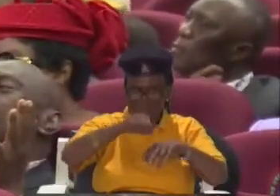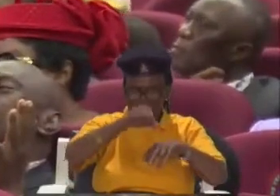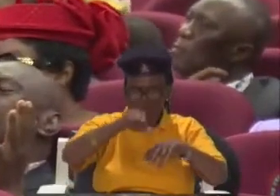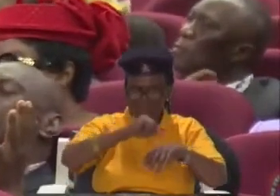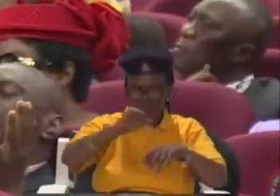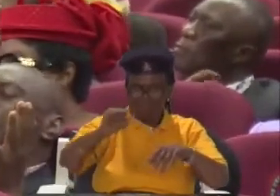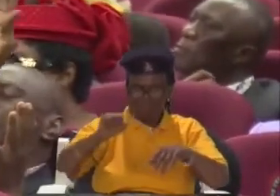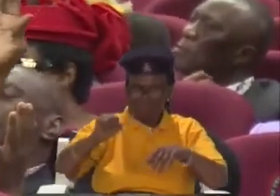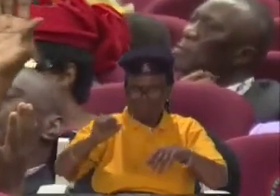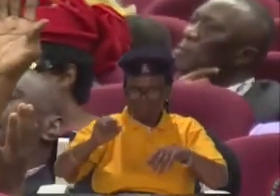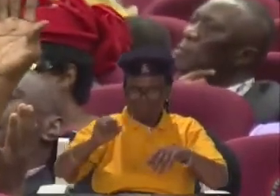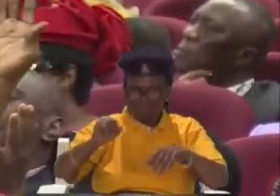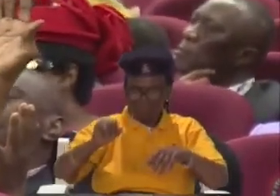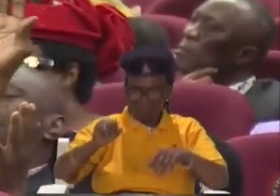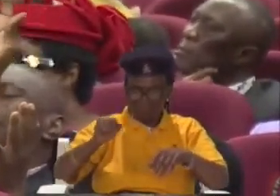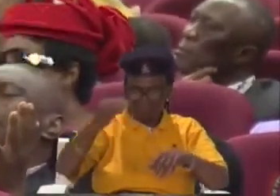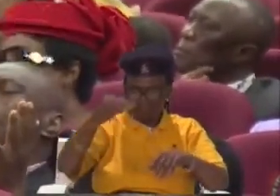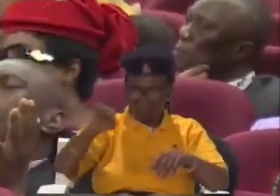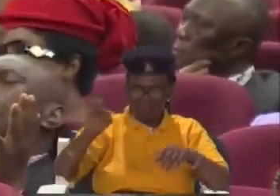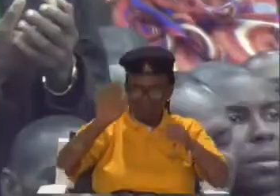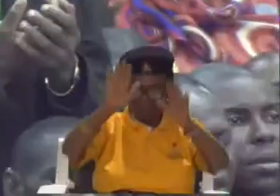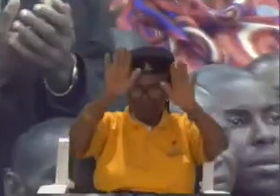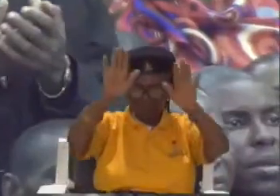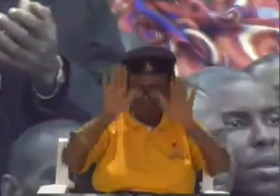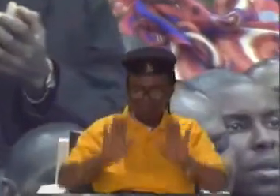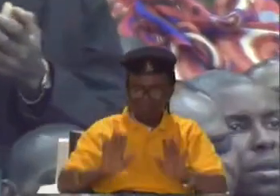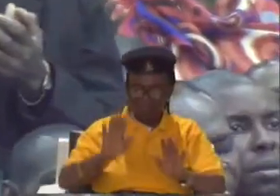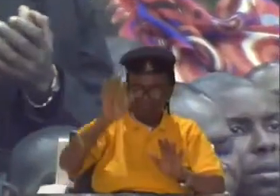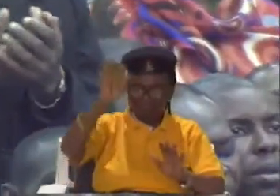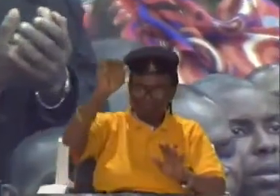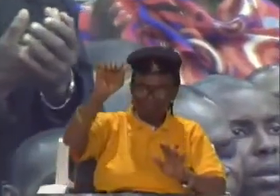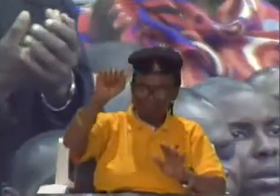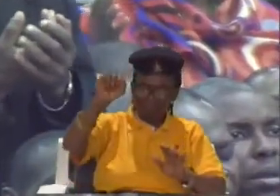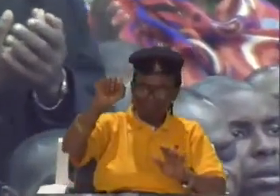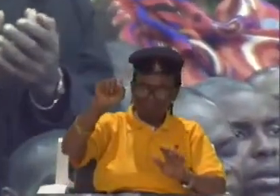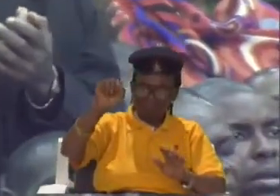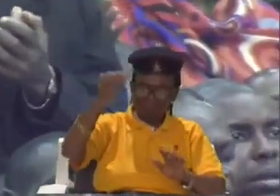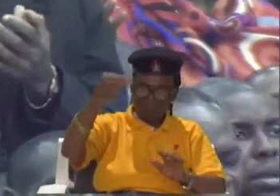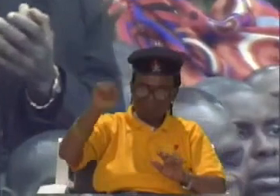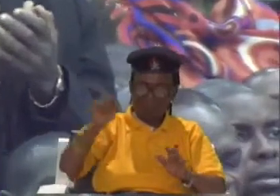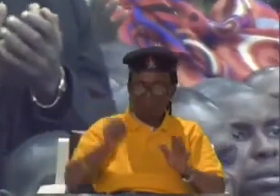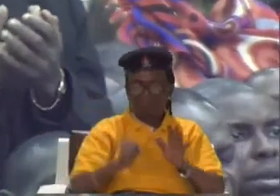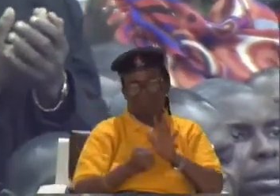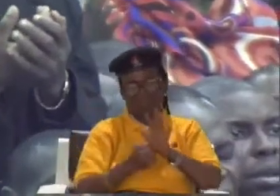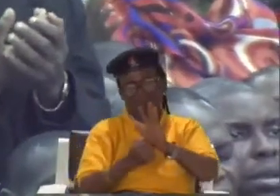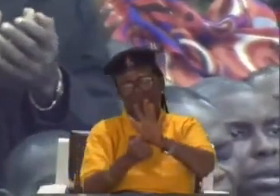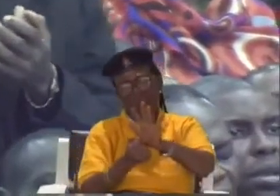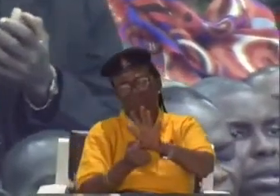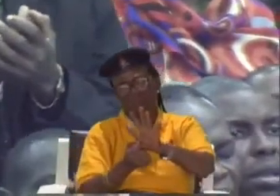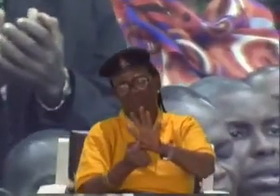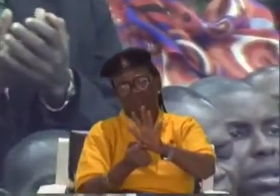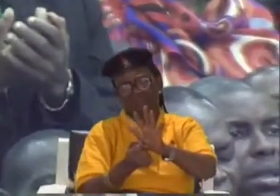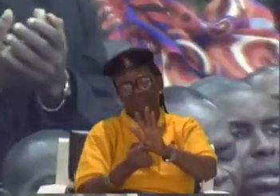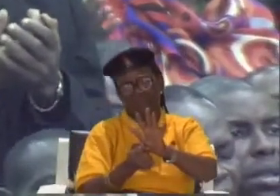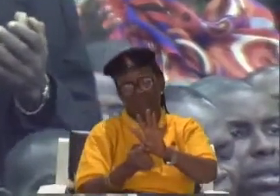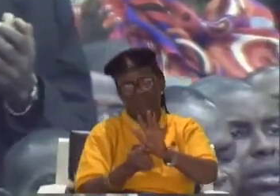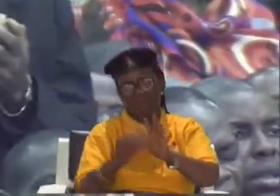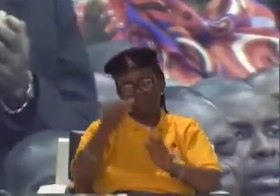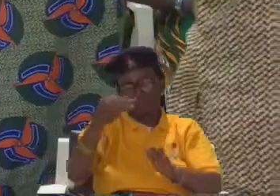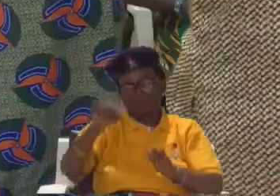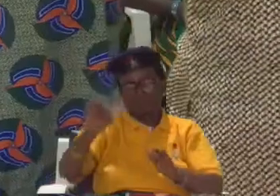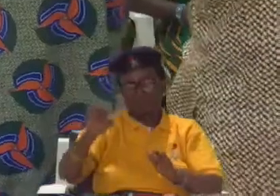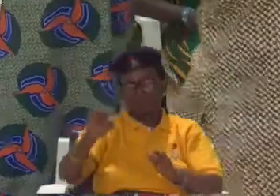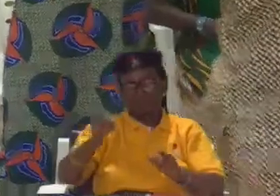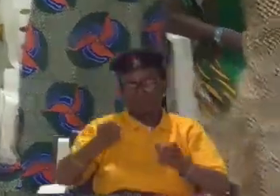yan. Of miracles. Ise iyanu. Of signs. Ise ami. Of